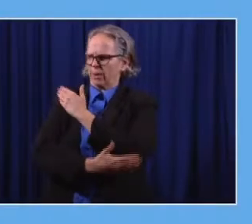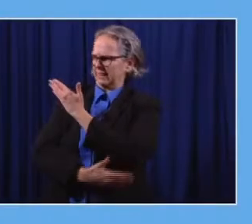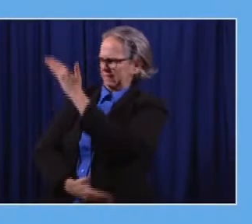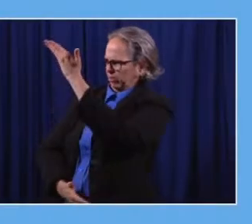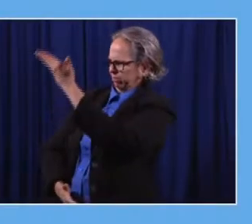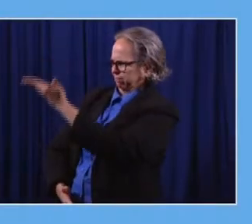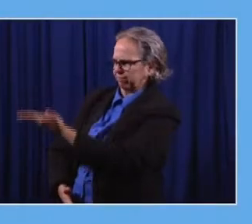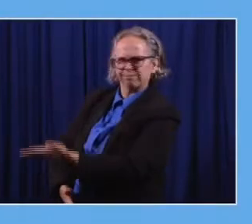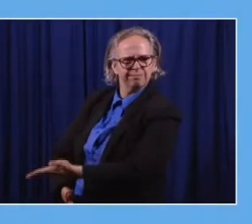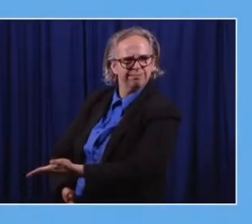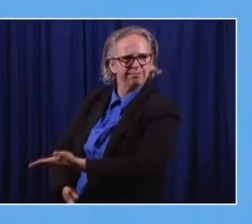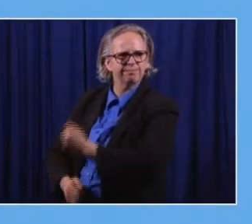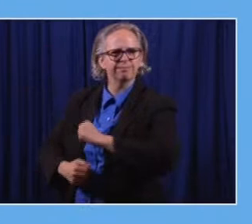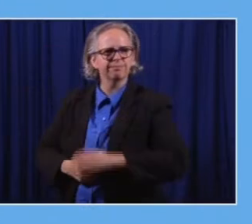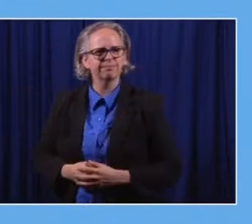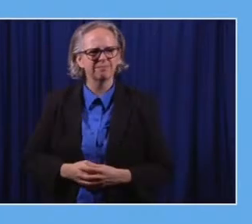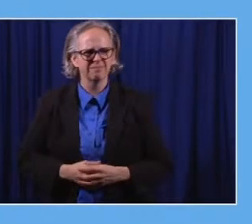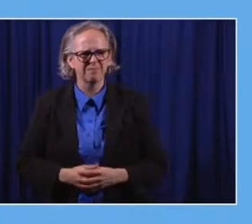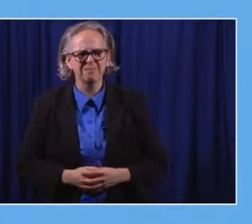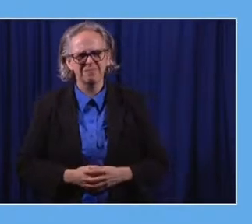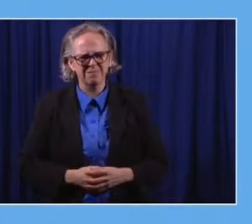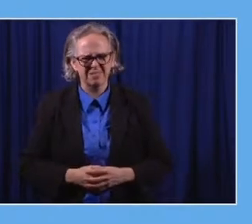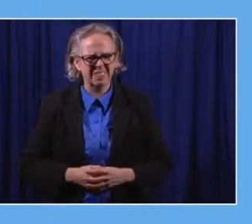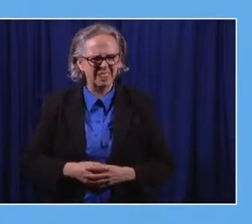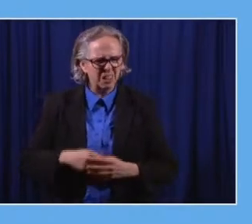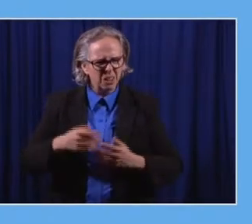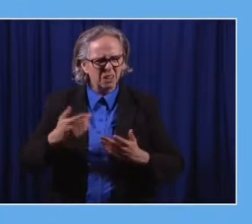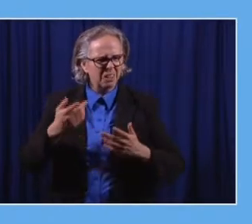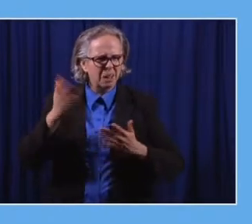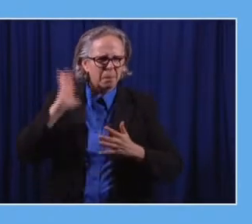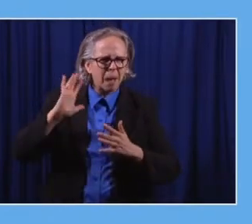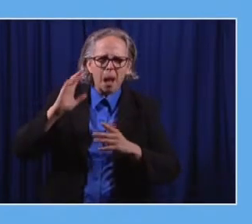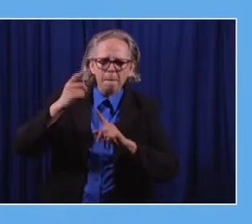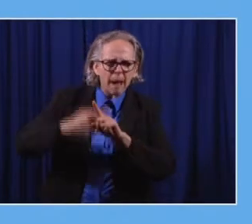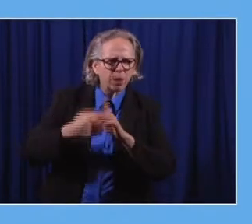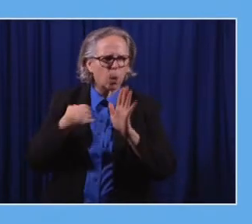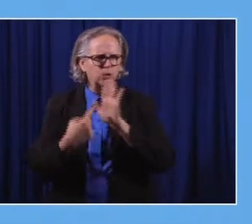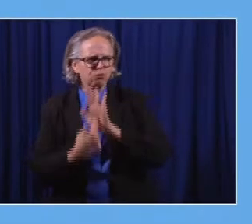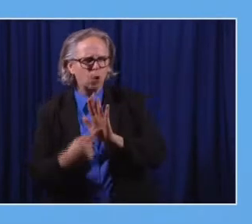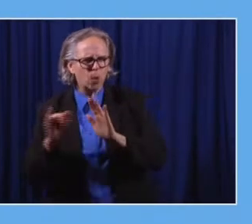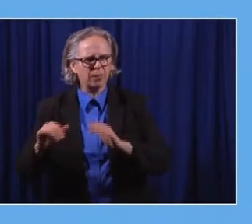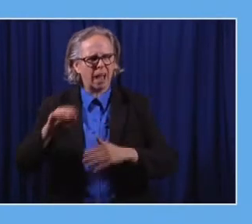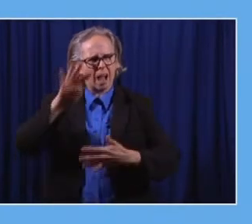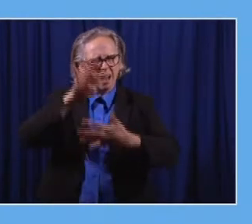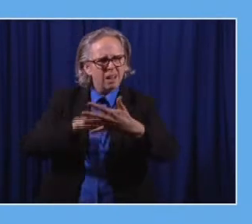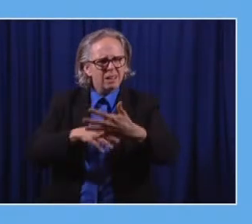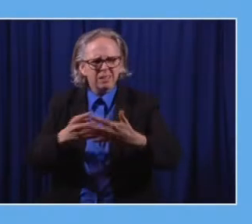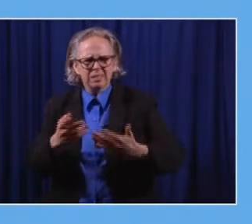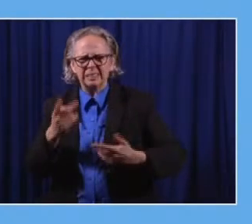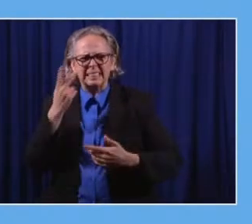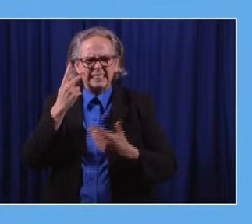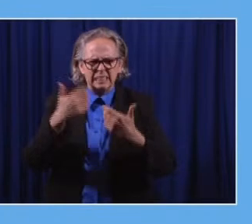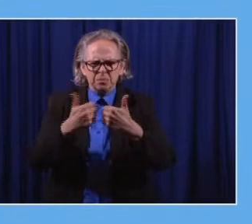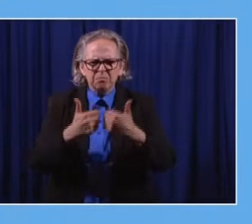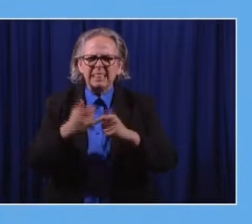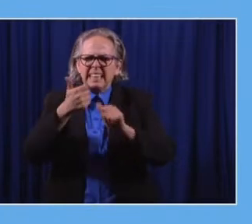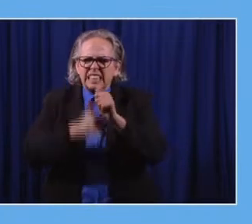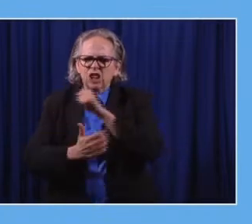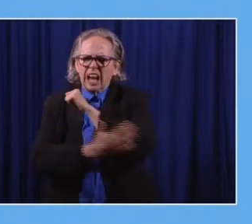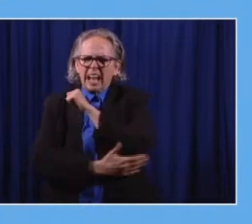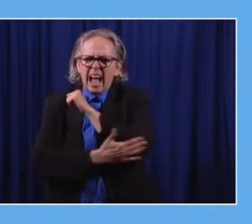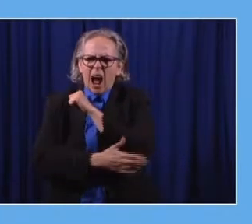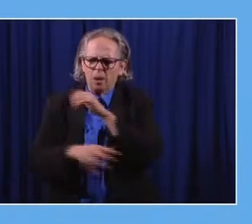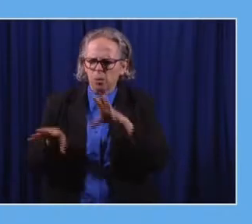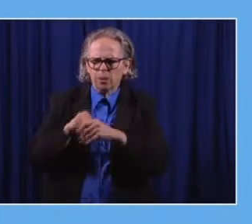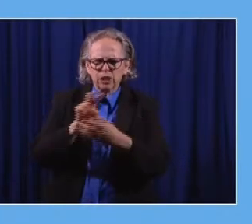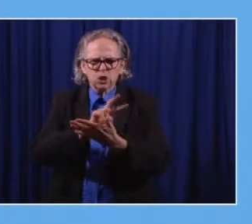we started doing this a month or so ago just to show you the number of cases in each county in the last 2 weeks based